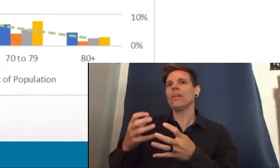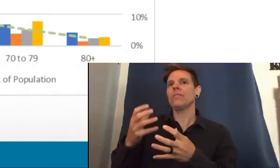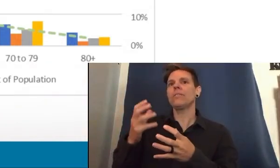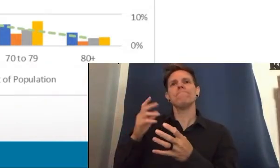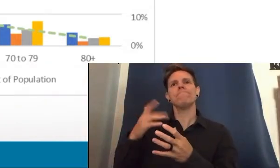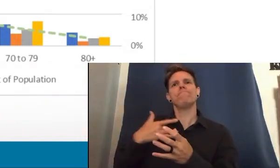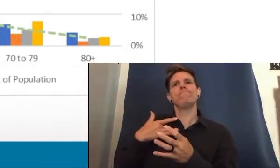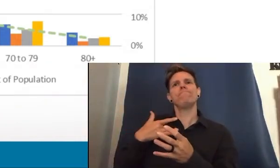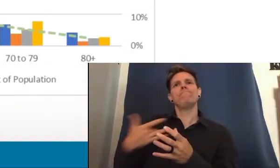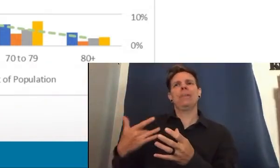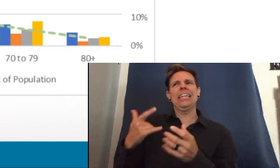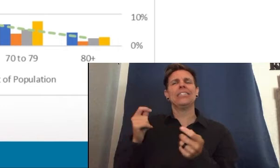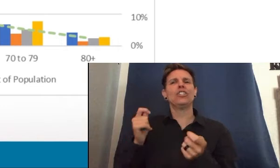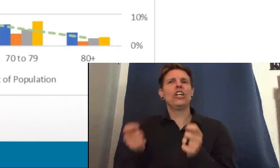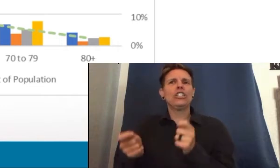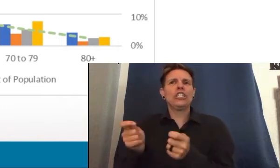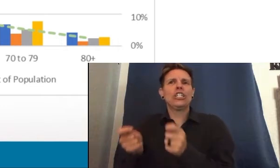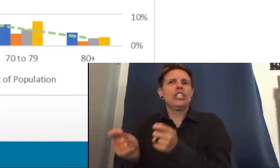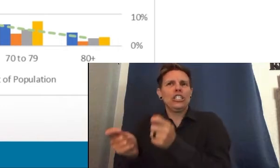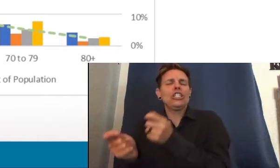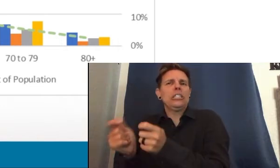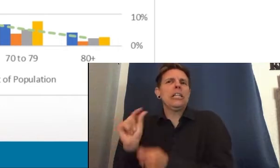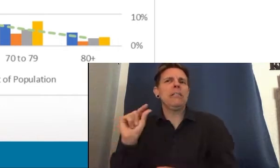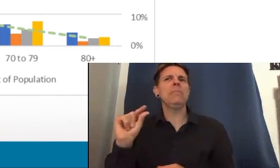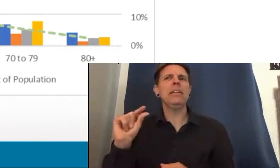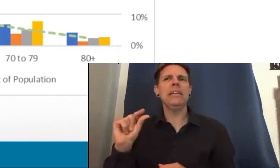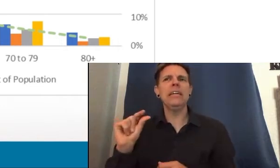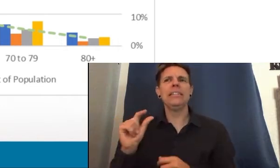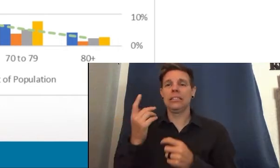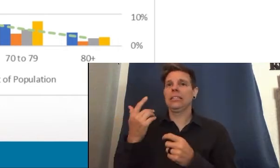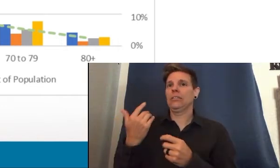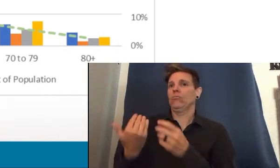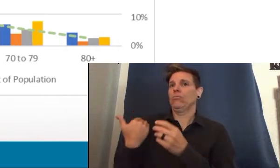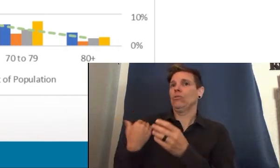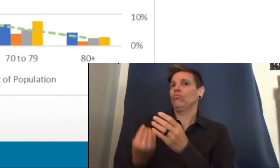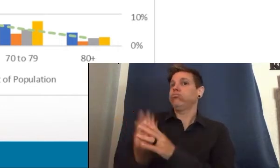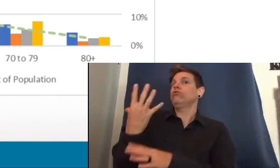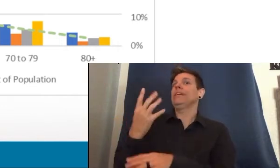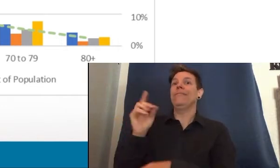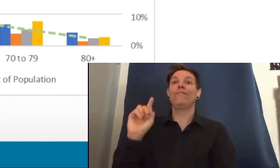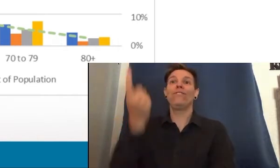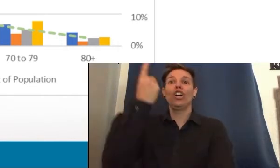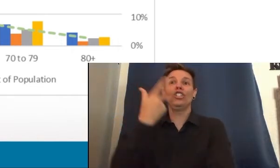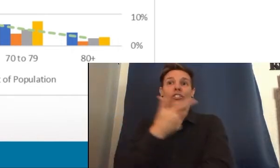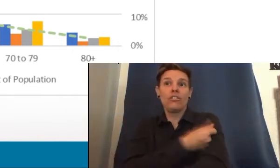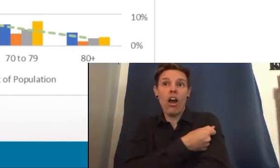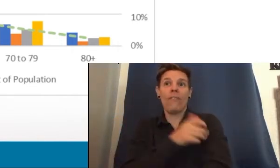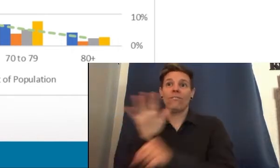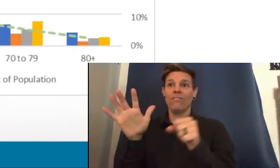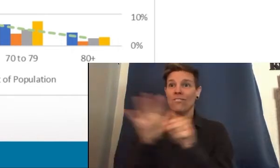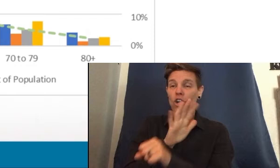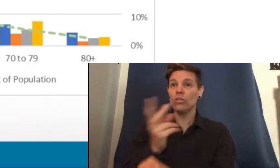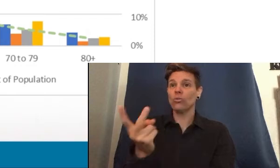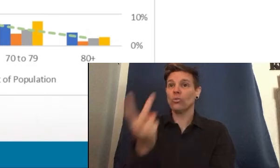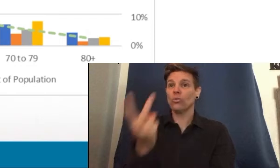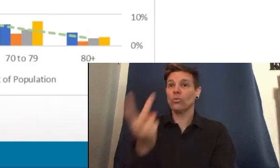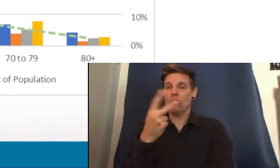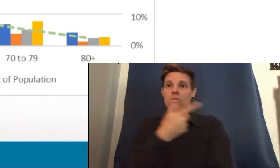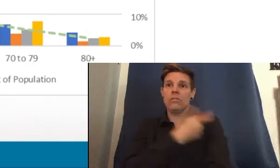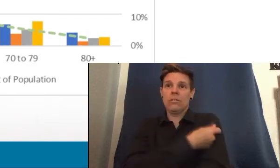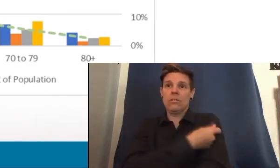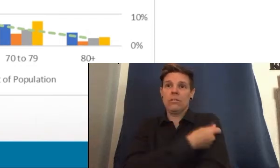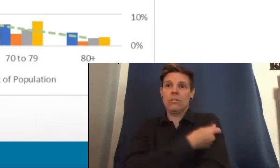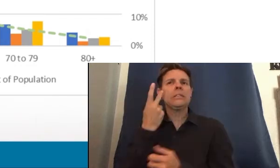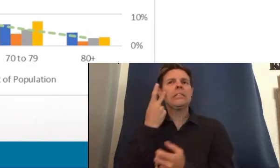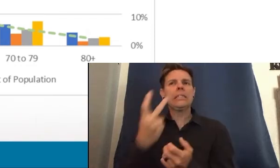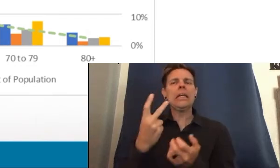since basically the springtime when the first vaccines went in and full doses were available, we've begun to see that. Again, the most likely people to